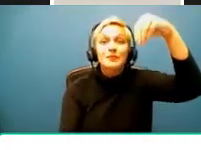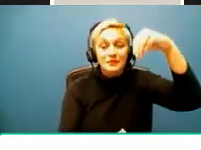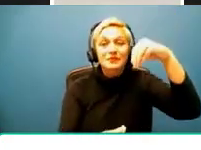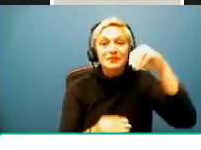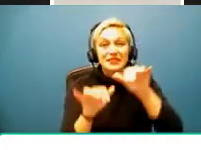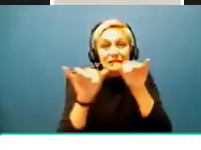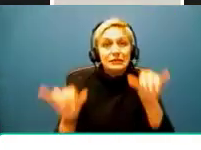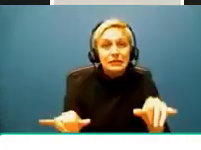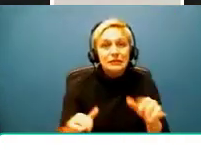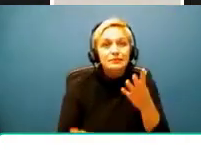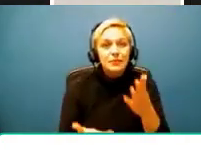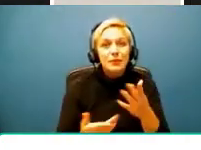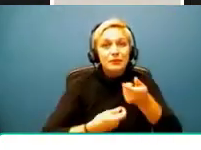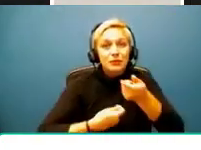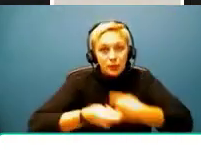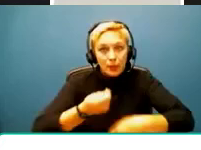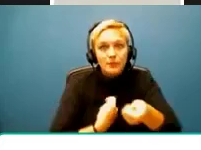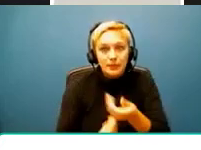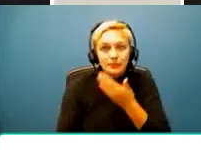measures,